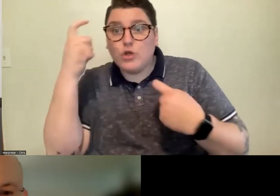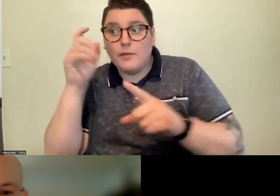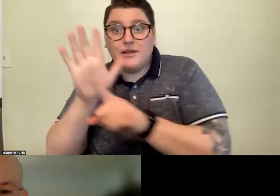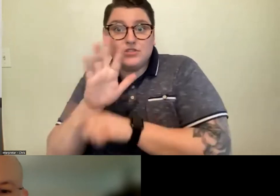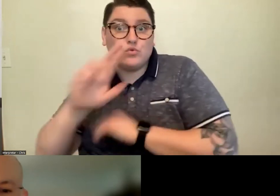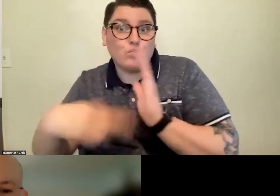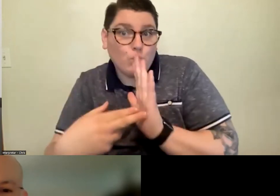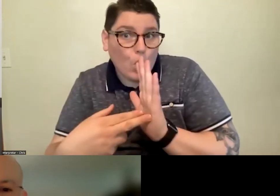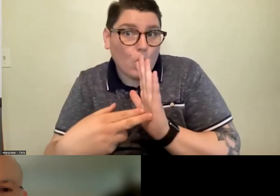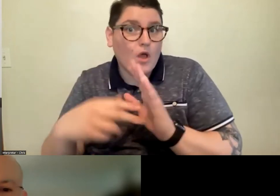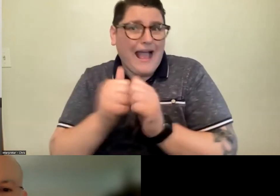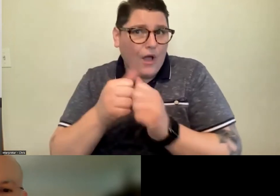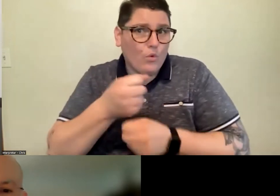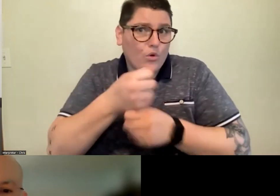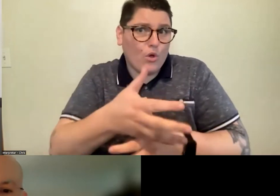SMI?